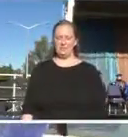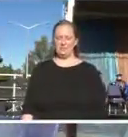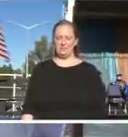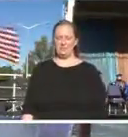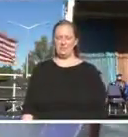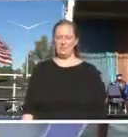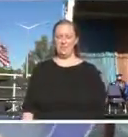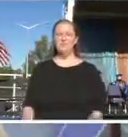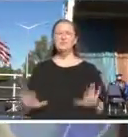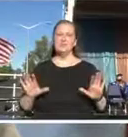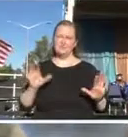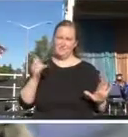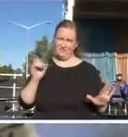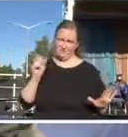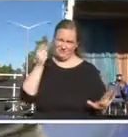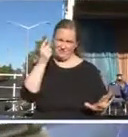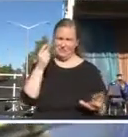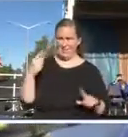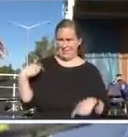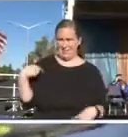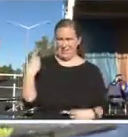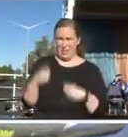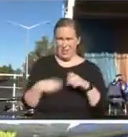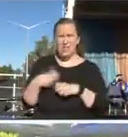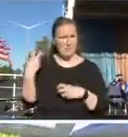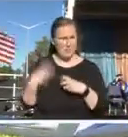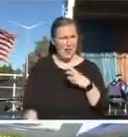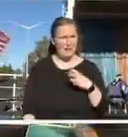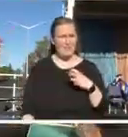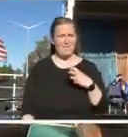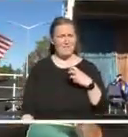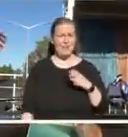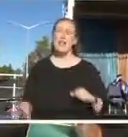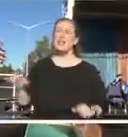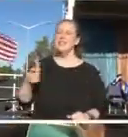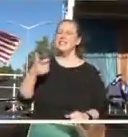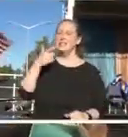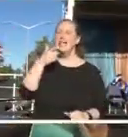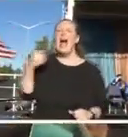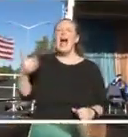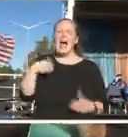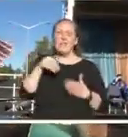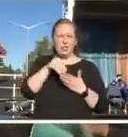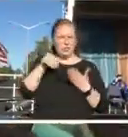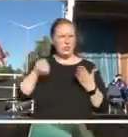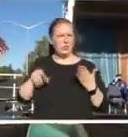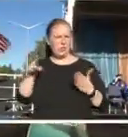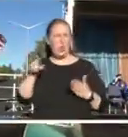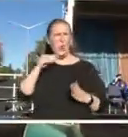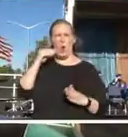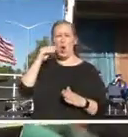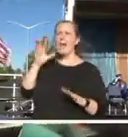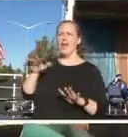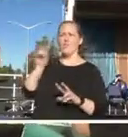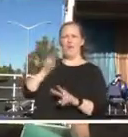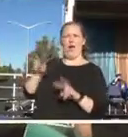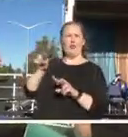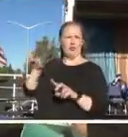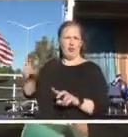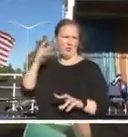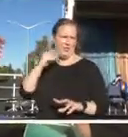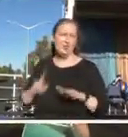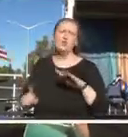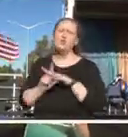Now, this past year has been rough. And like I said, I have a student at home and kind of watched her go through it and showing up